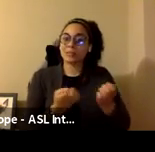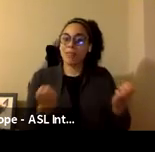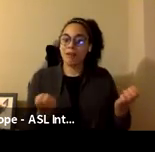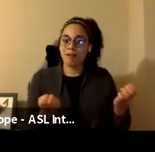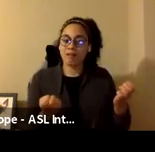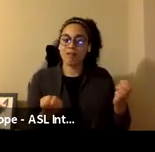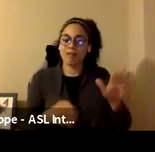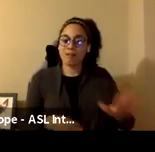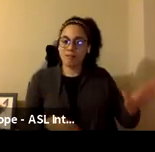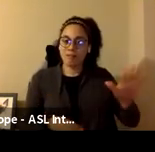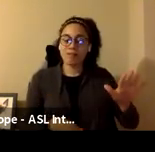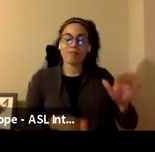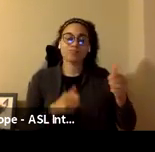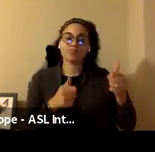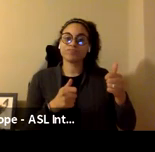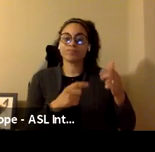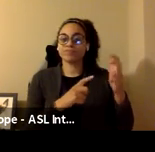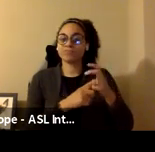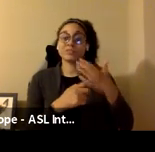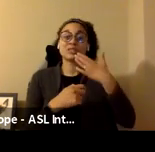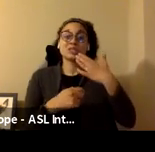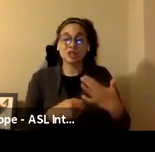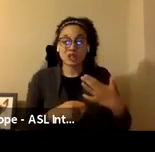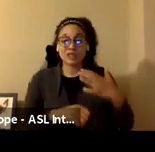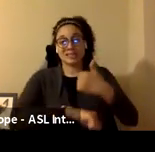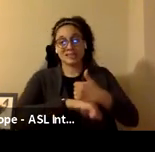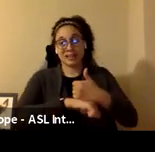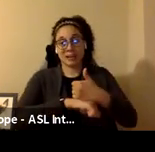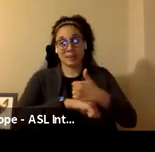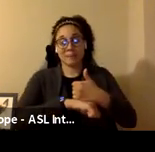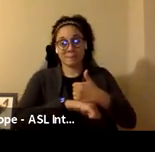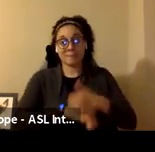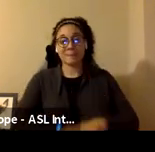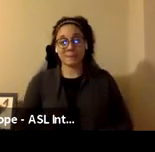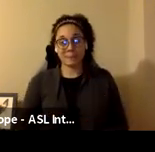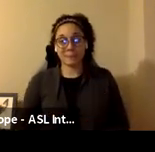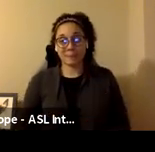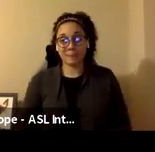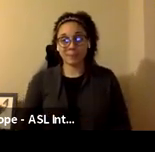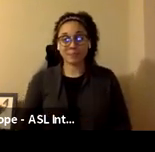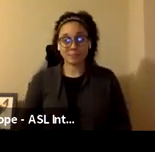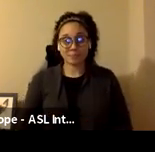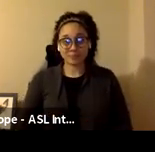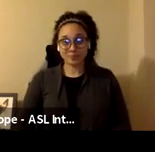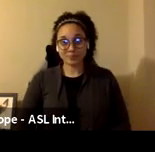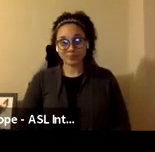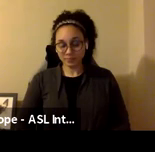is a great setup. I love it. You might want to consider something like this. The other suggestion I